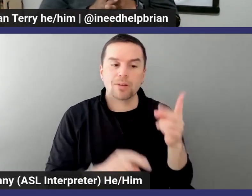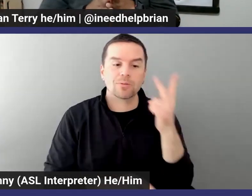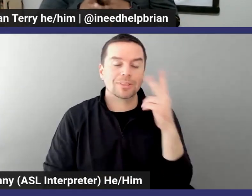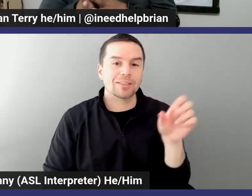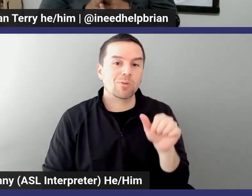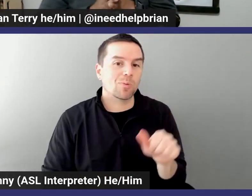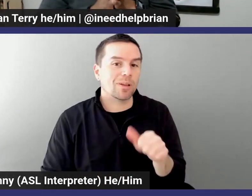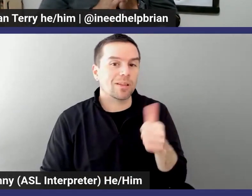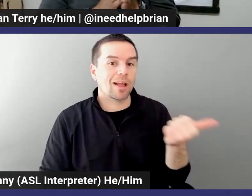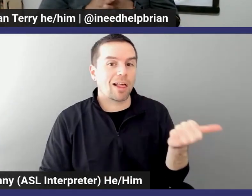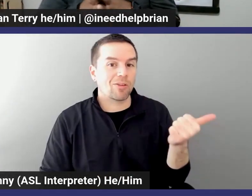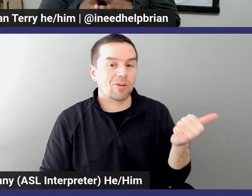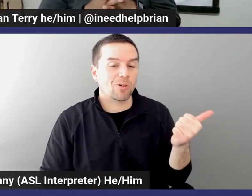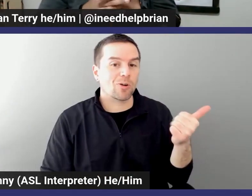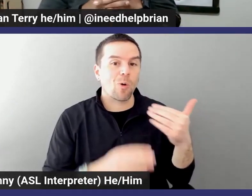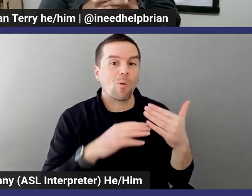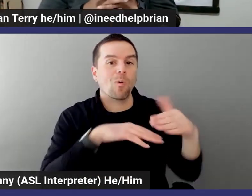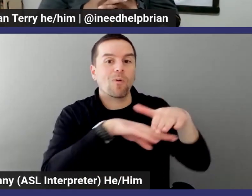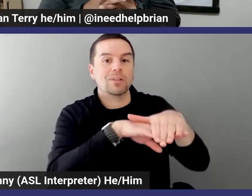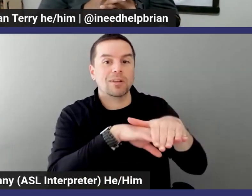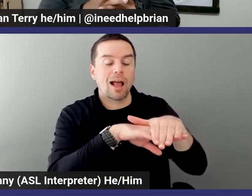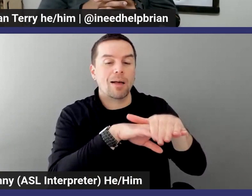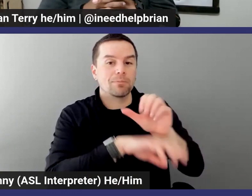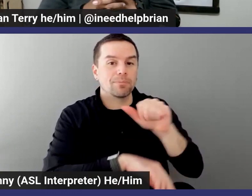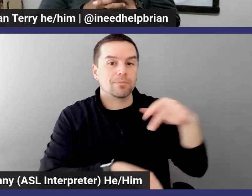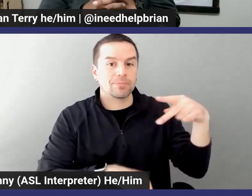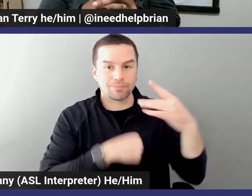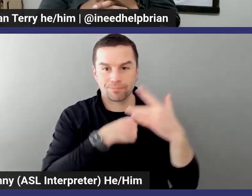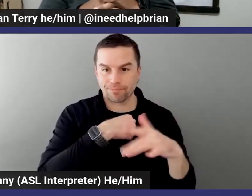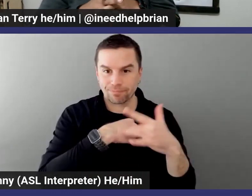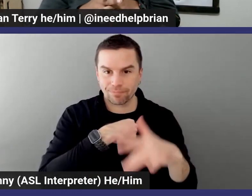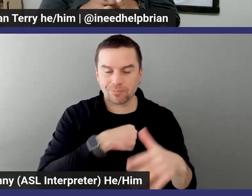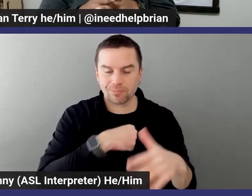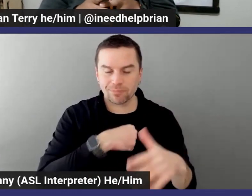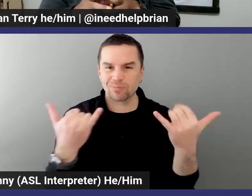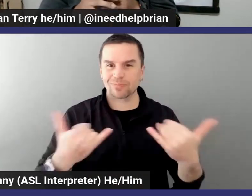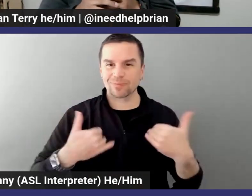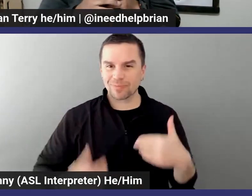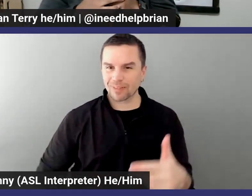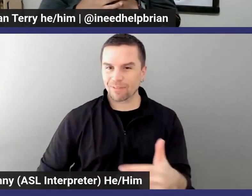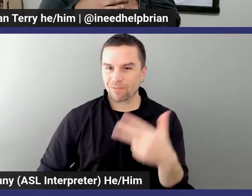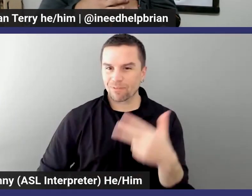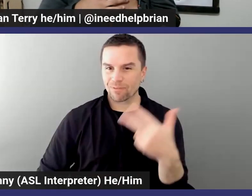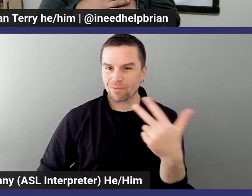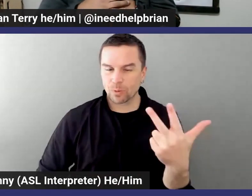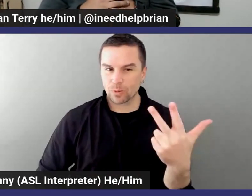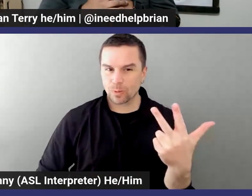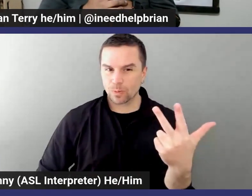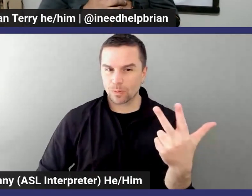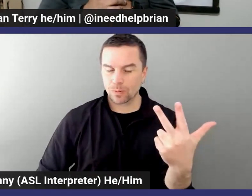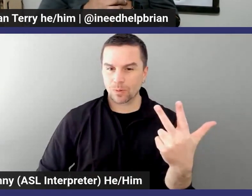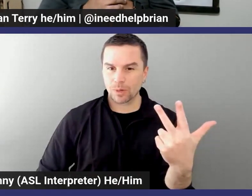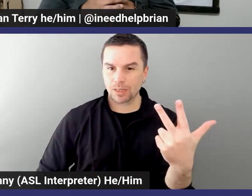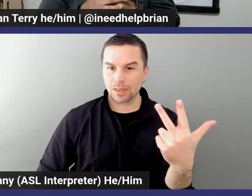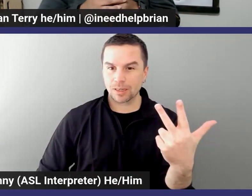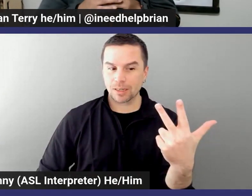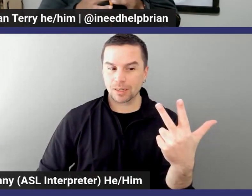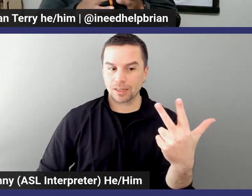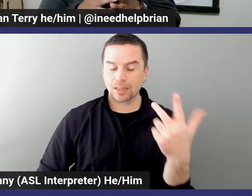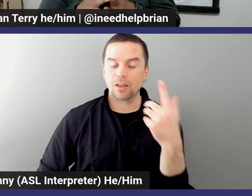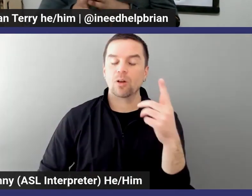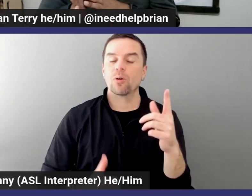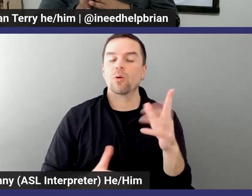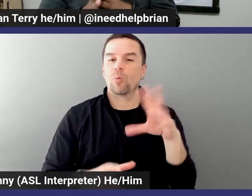top applications which are available. At the moment we have put like 3 as the first iteration. And